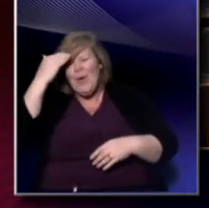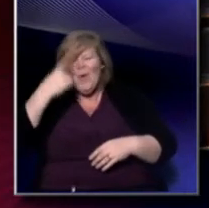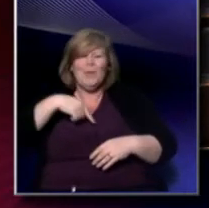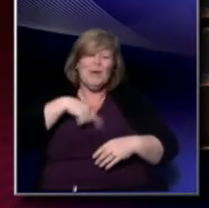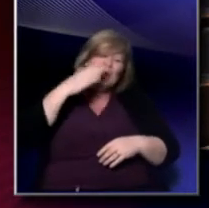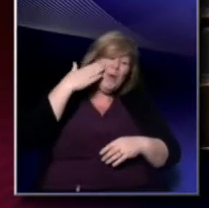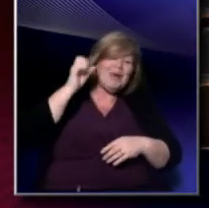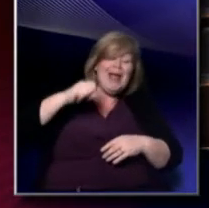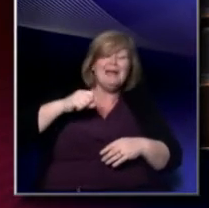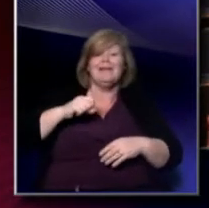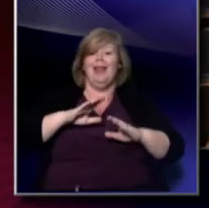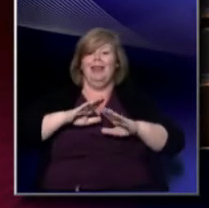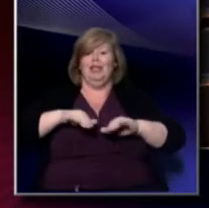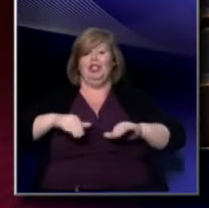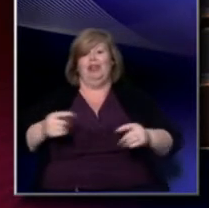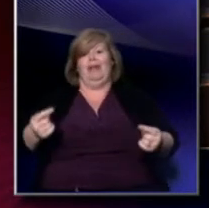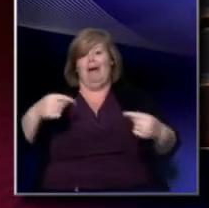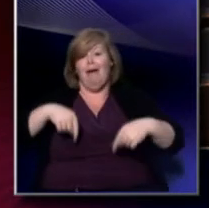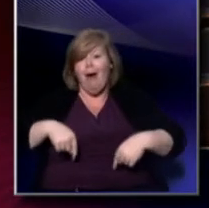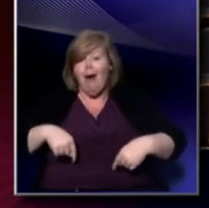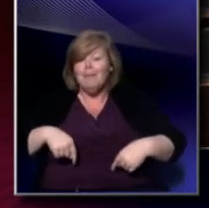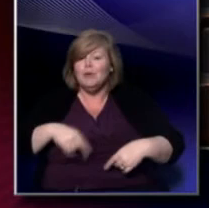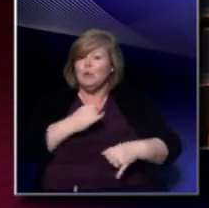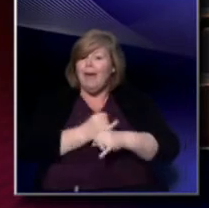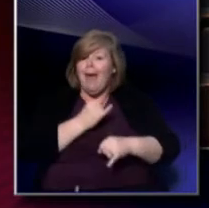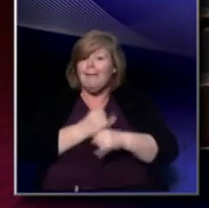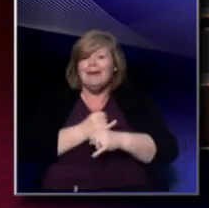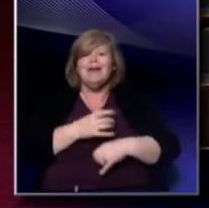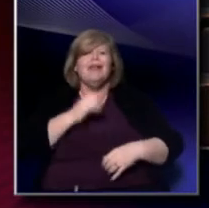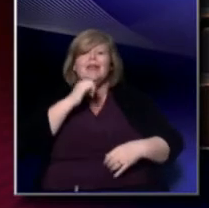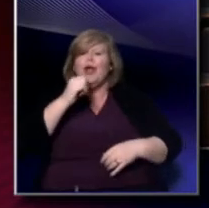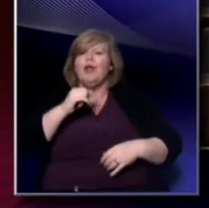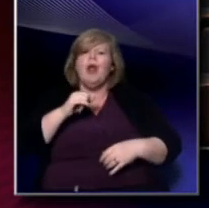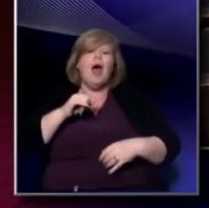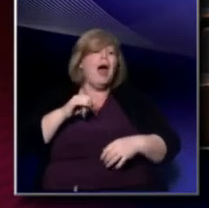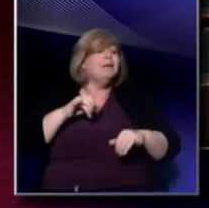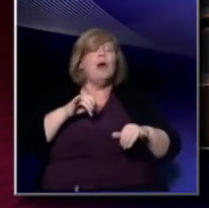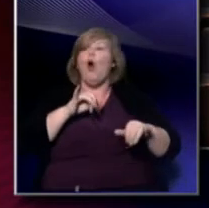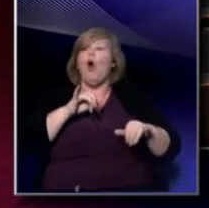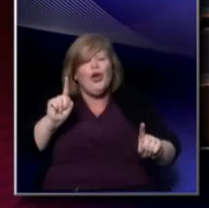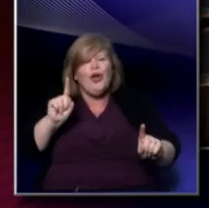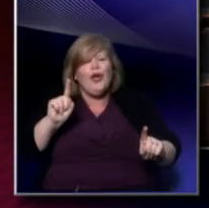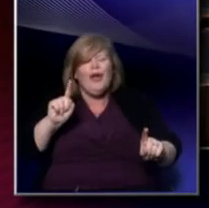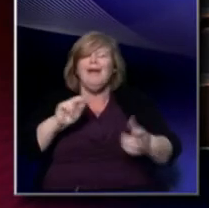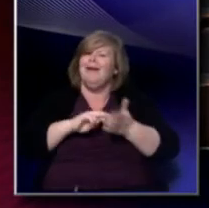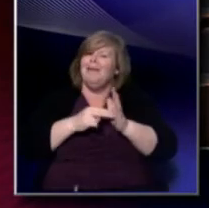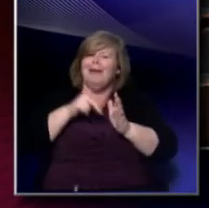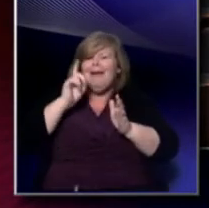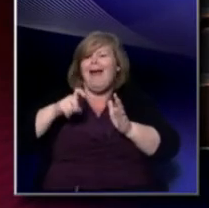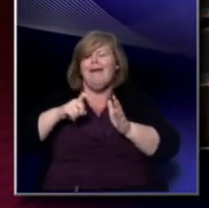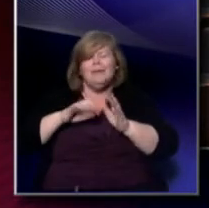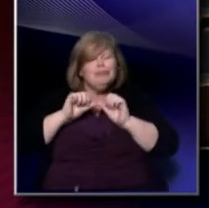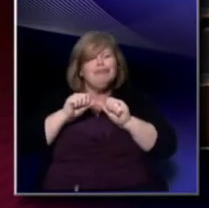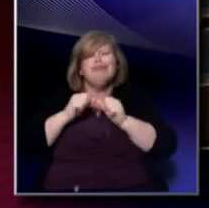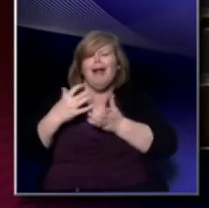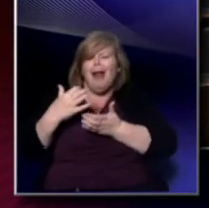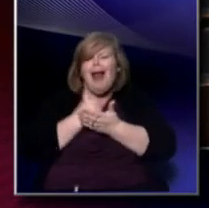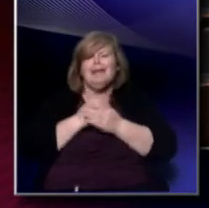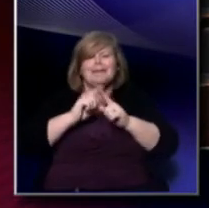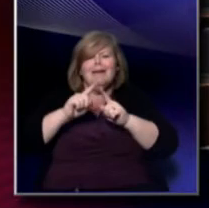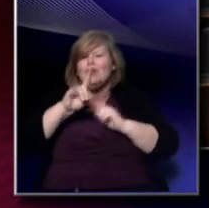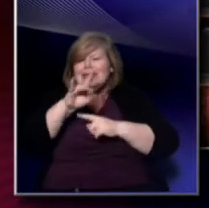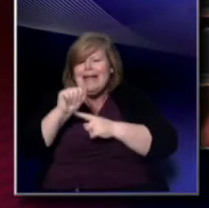that attend PDSD, ASD, and ASB, they're not cookie cutter. They're not even close. So we continue to collect data and say, what's the